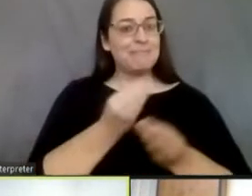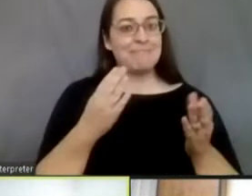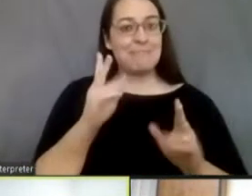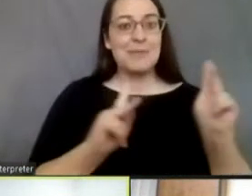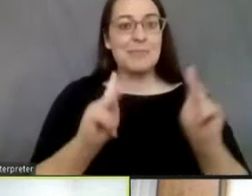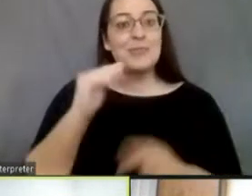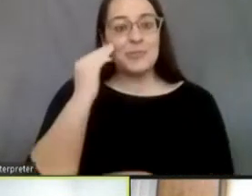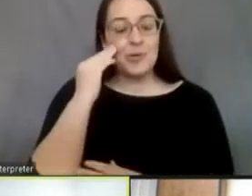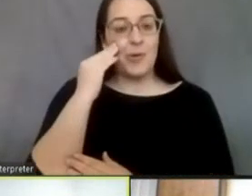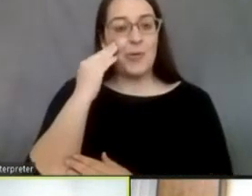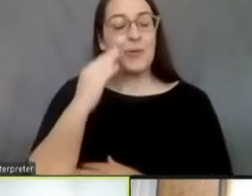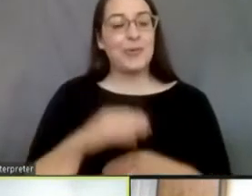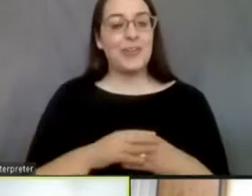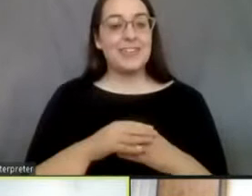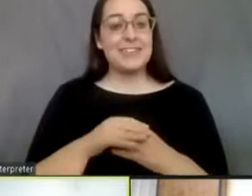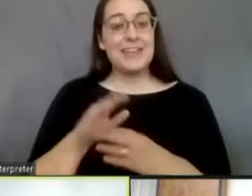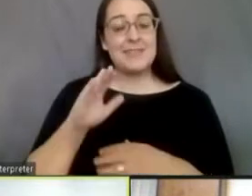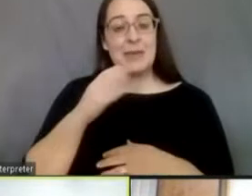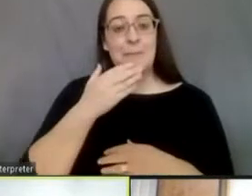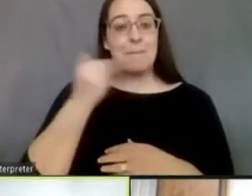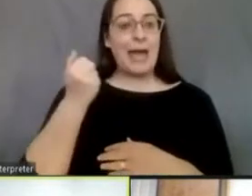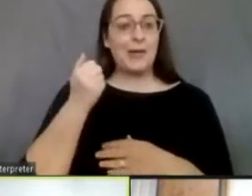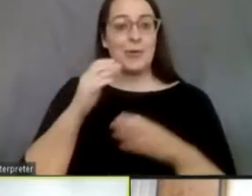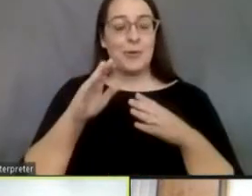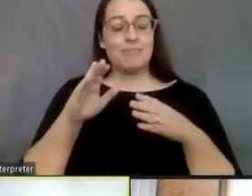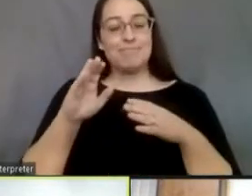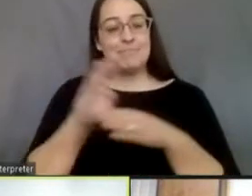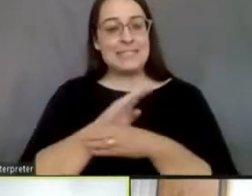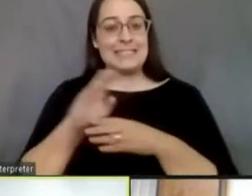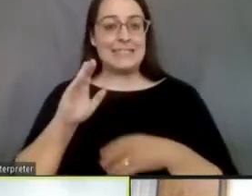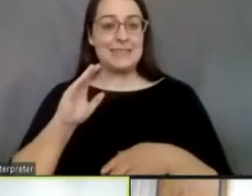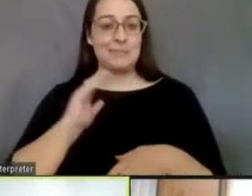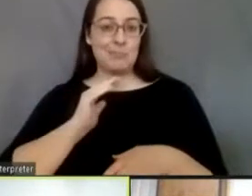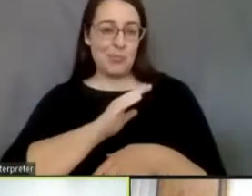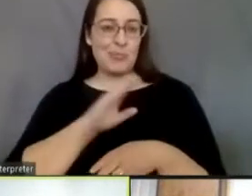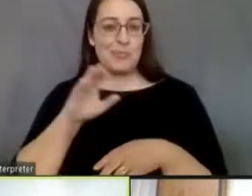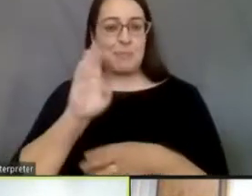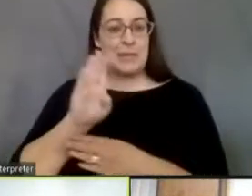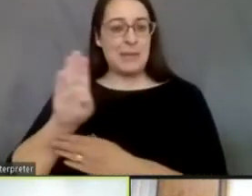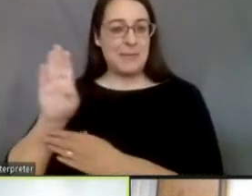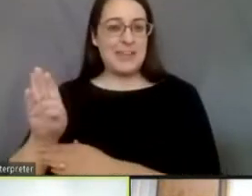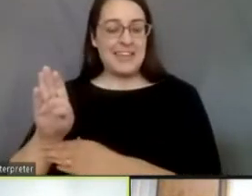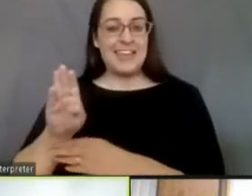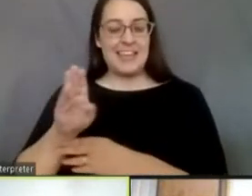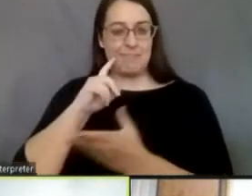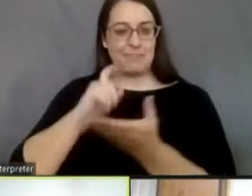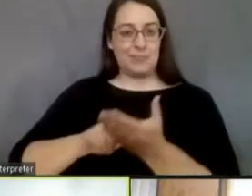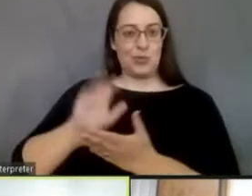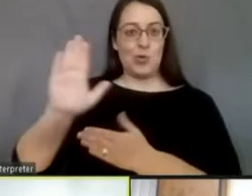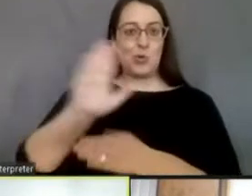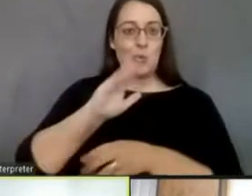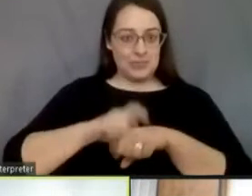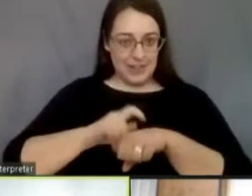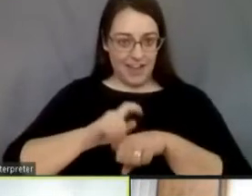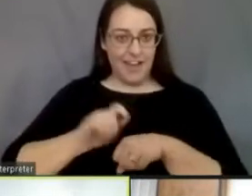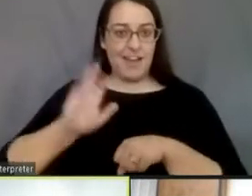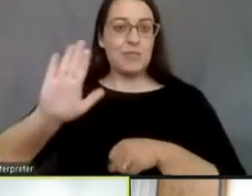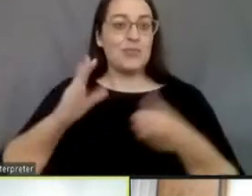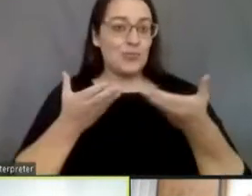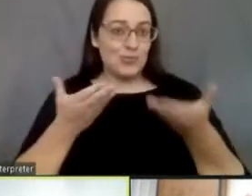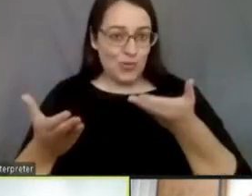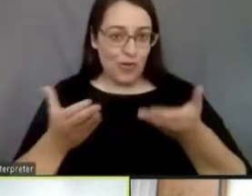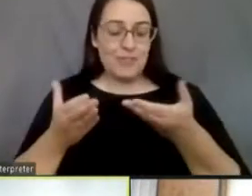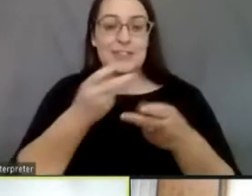watching, that even the Better Business Bureau sees the effect that you've had, your service time, and the way that you've taken care of